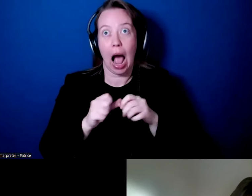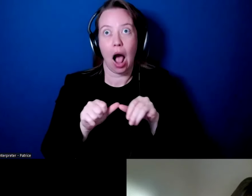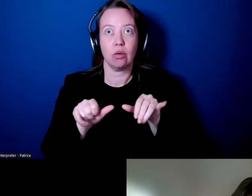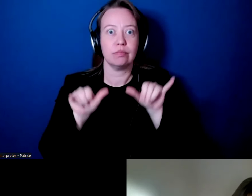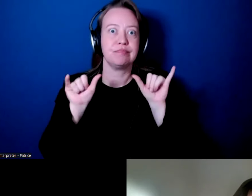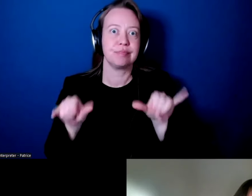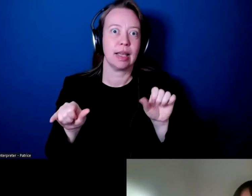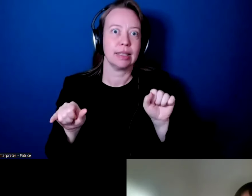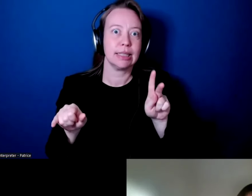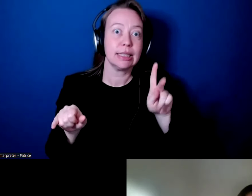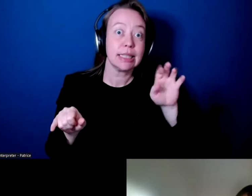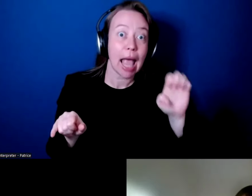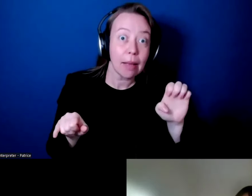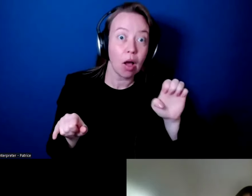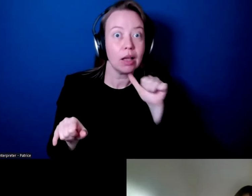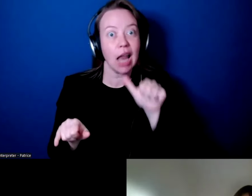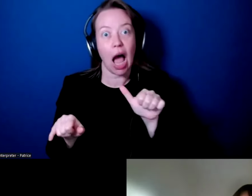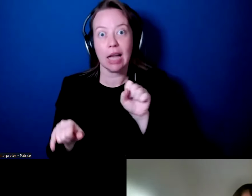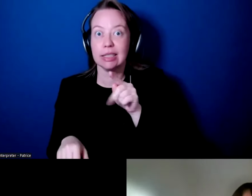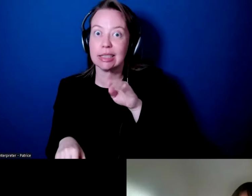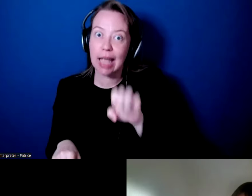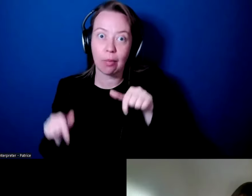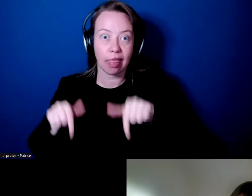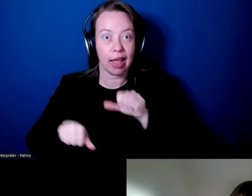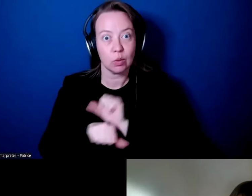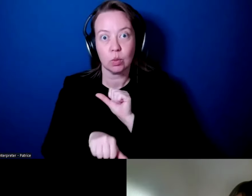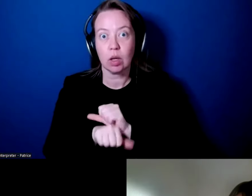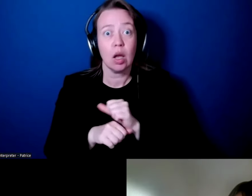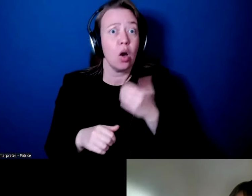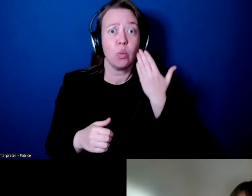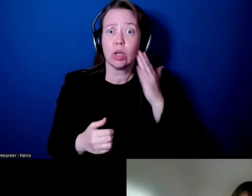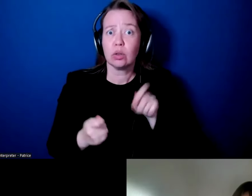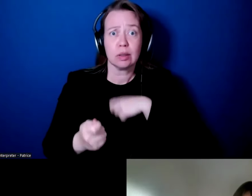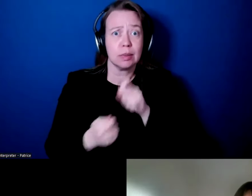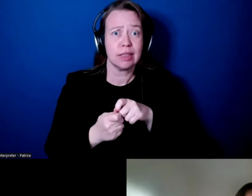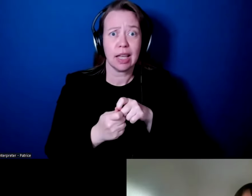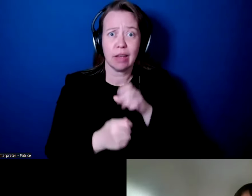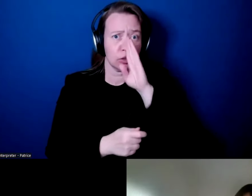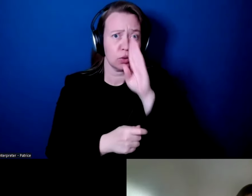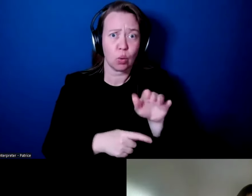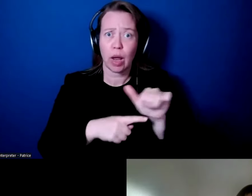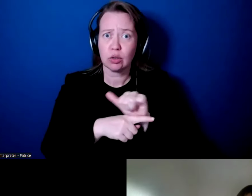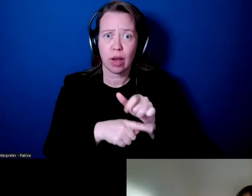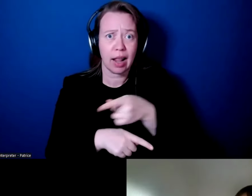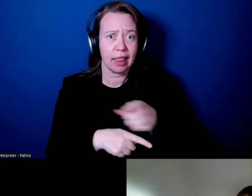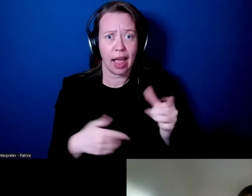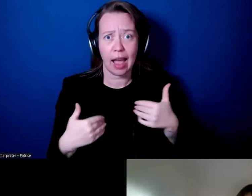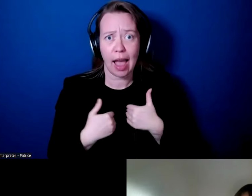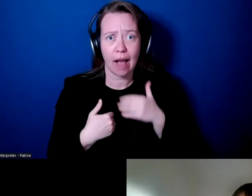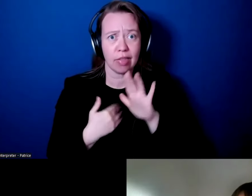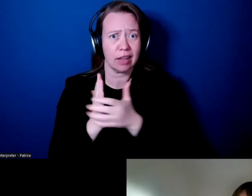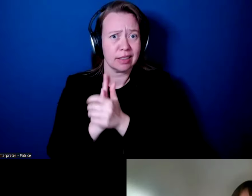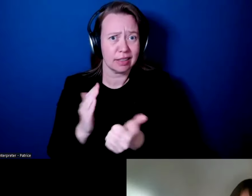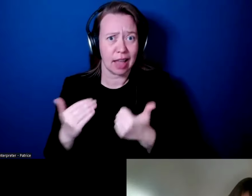this workforce. And again, we don't know a lot about what types of training direct care workers have completed, what their skill sets are, and where